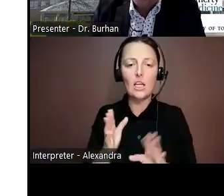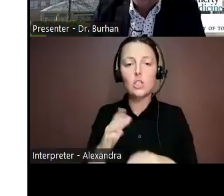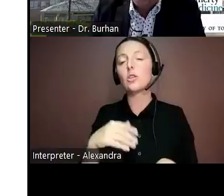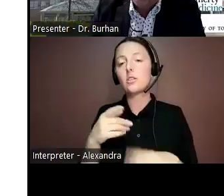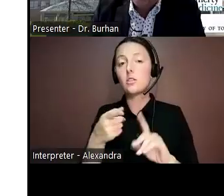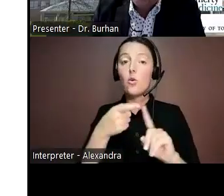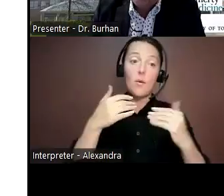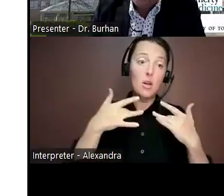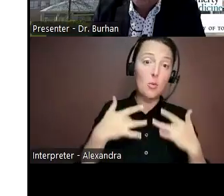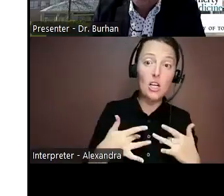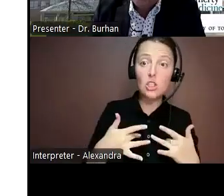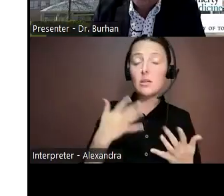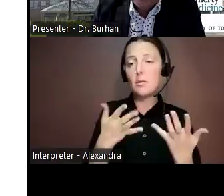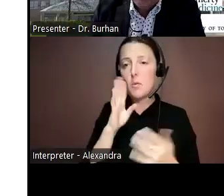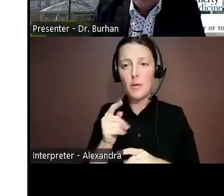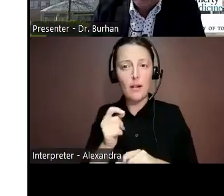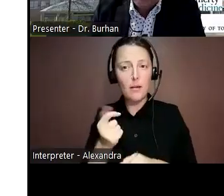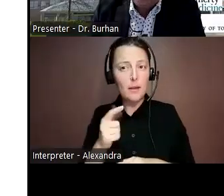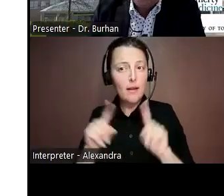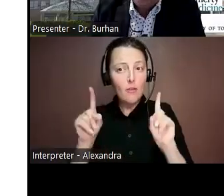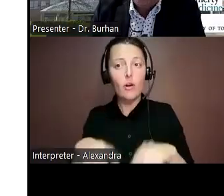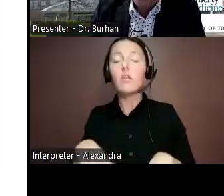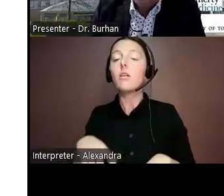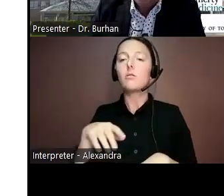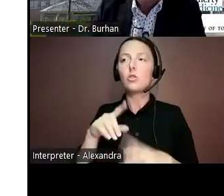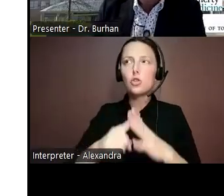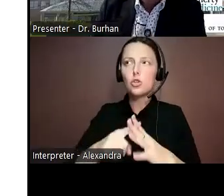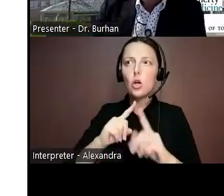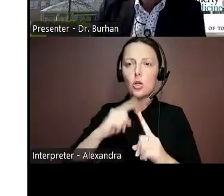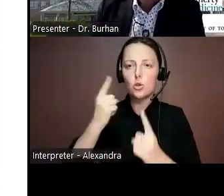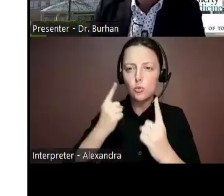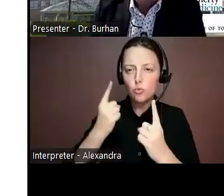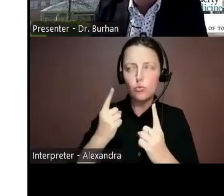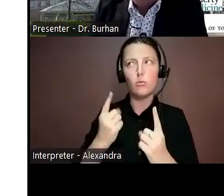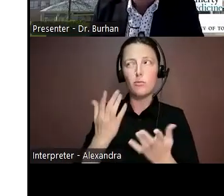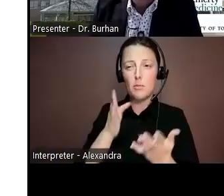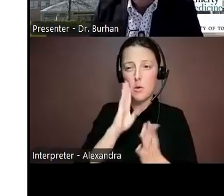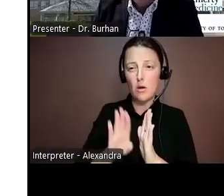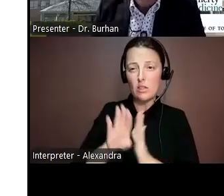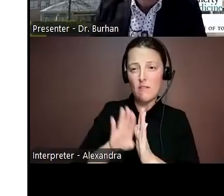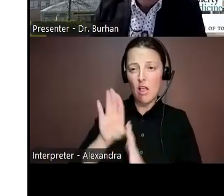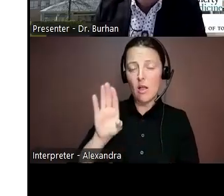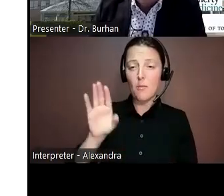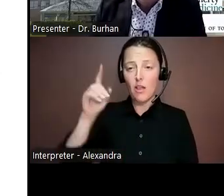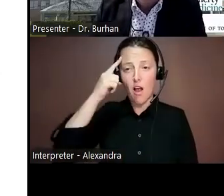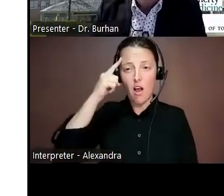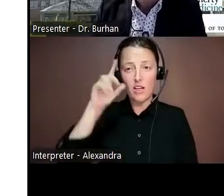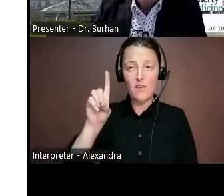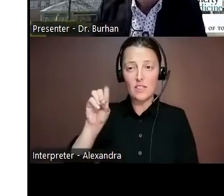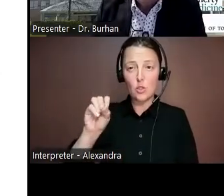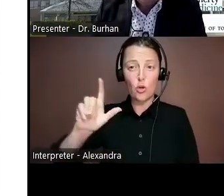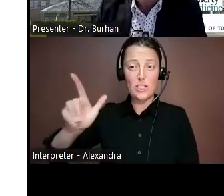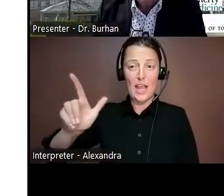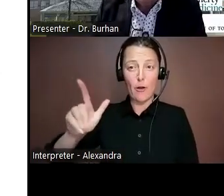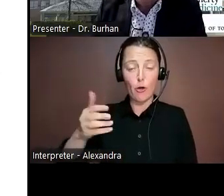wonder whether they're going to be developing cognitive disorders down the road. So